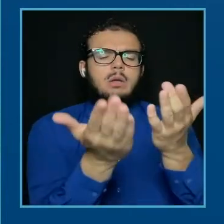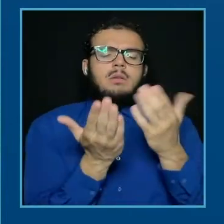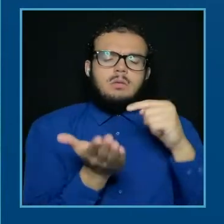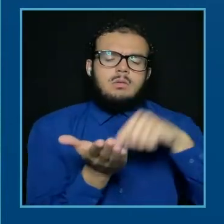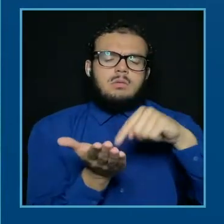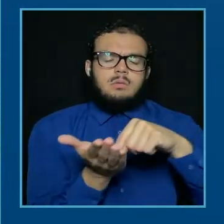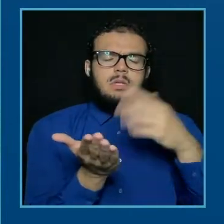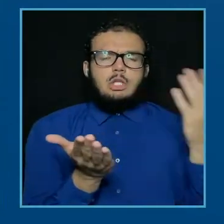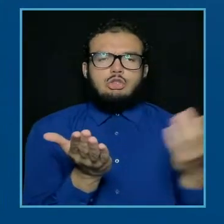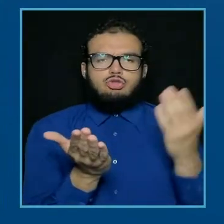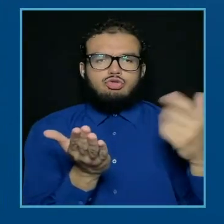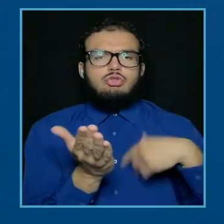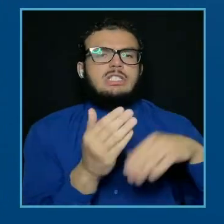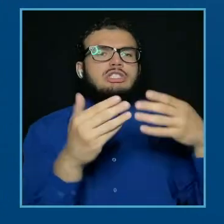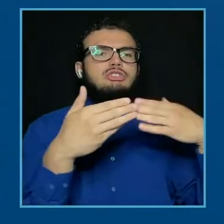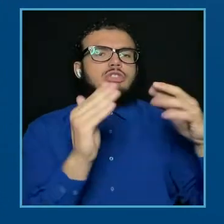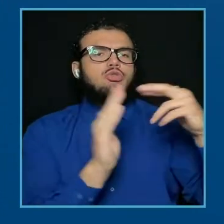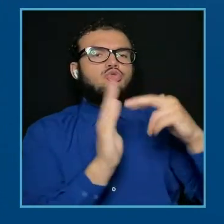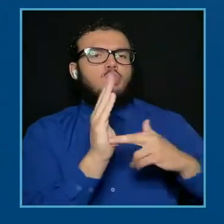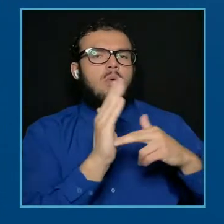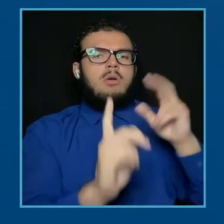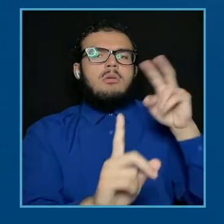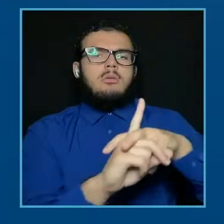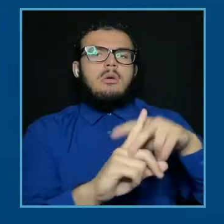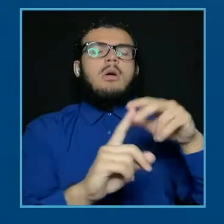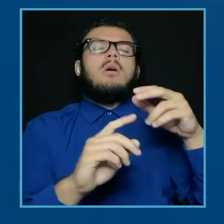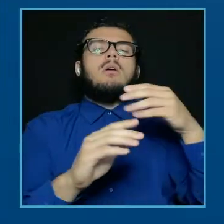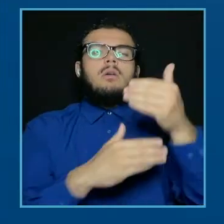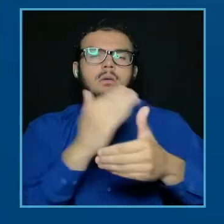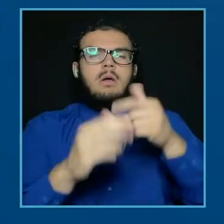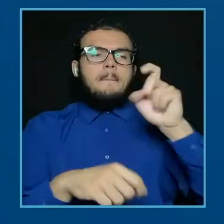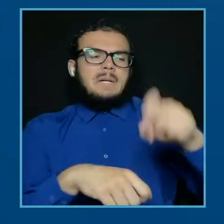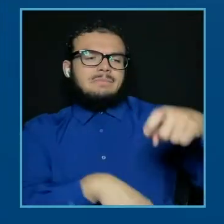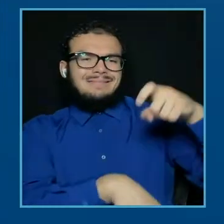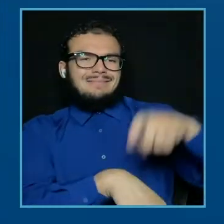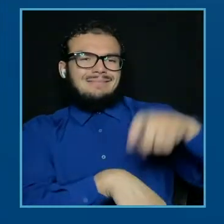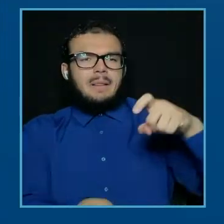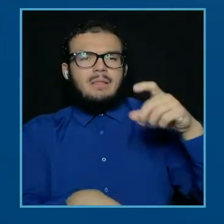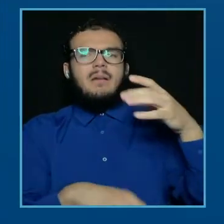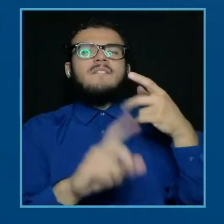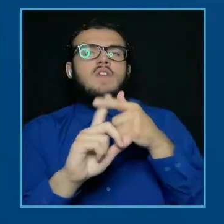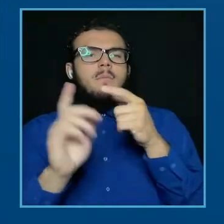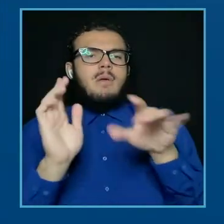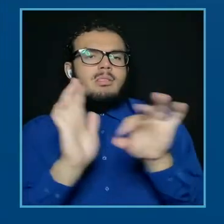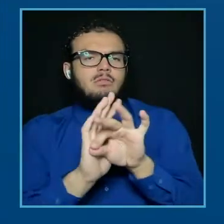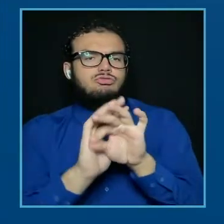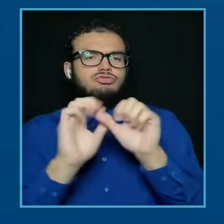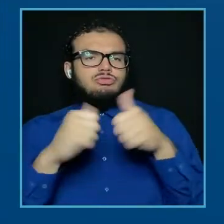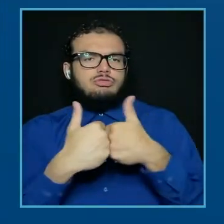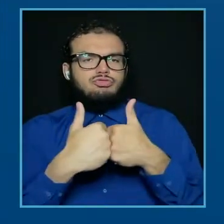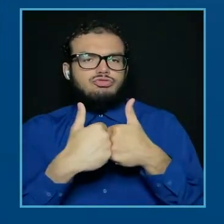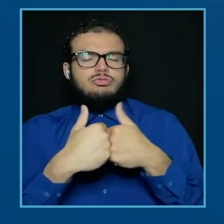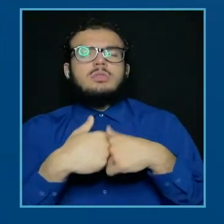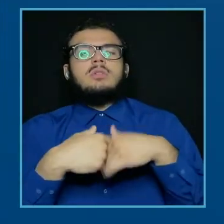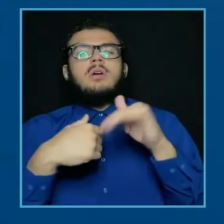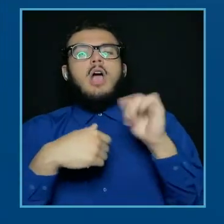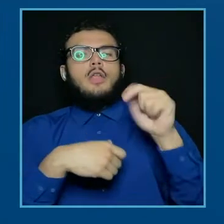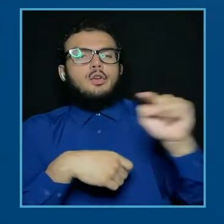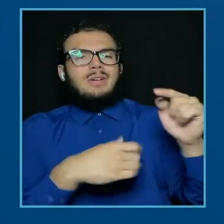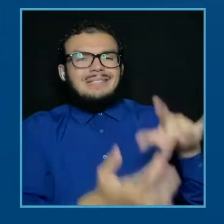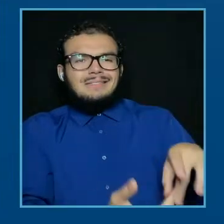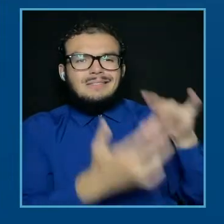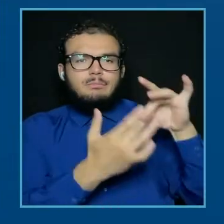says the general rule is that a point of order must be timely. This is referring to election challenges. Other exceptions to the